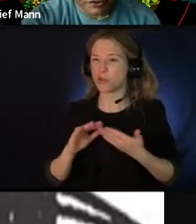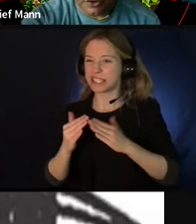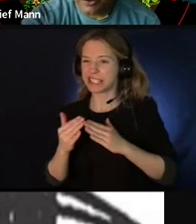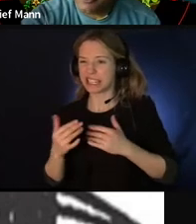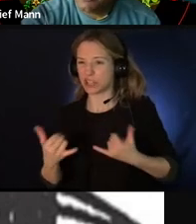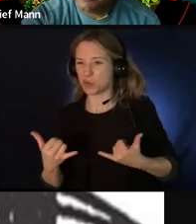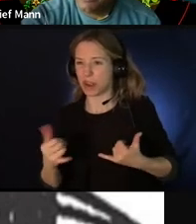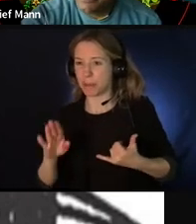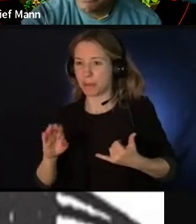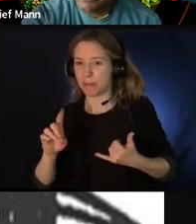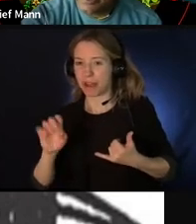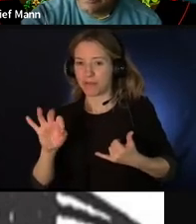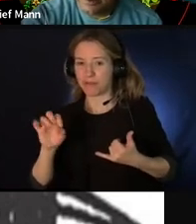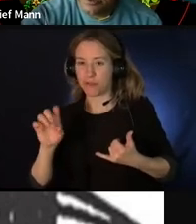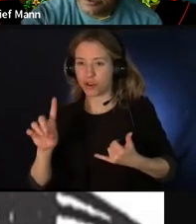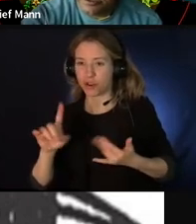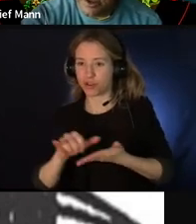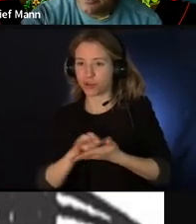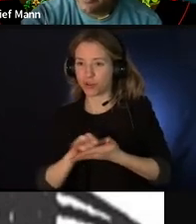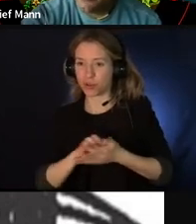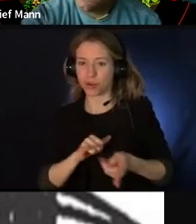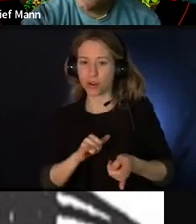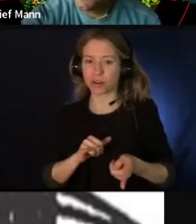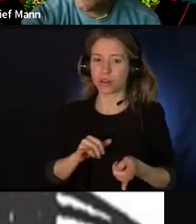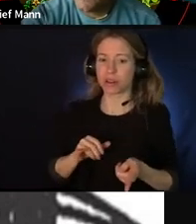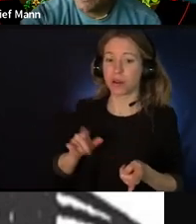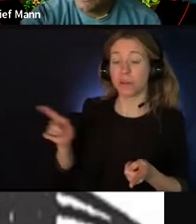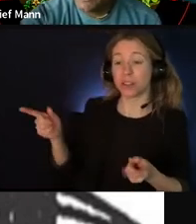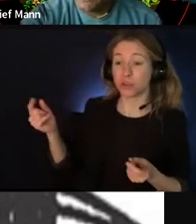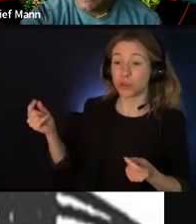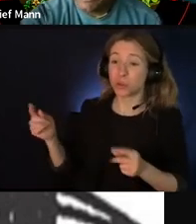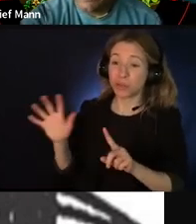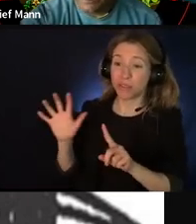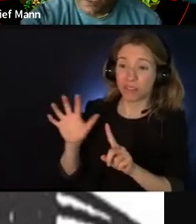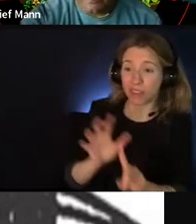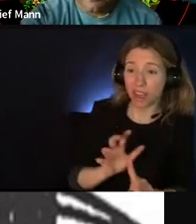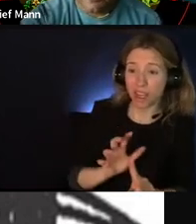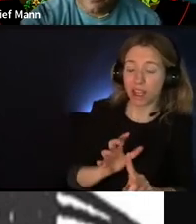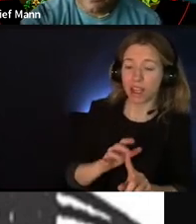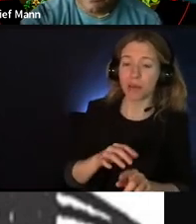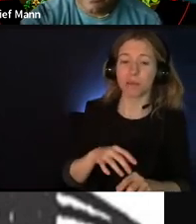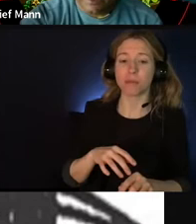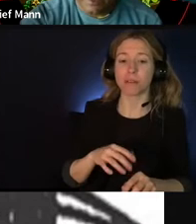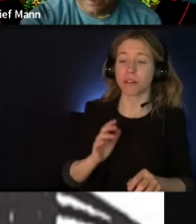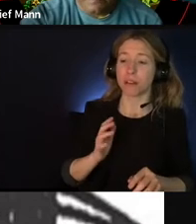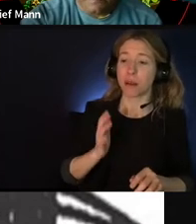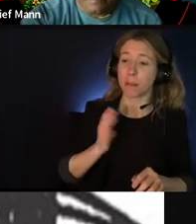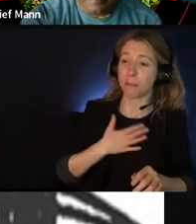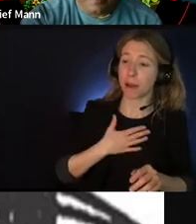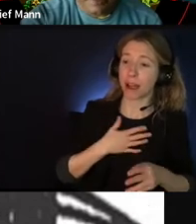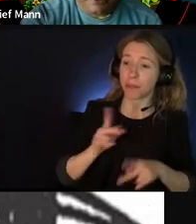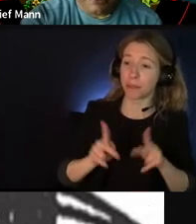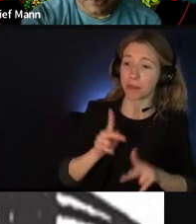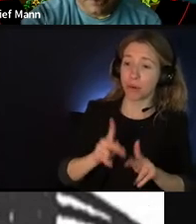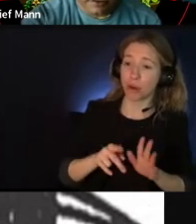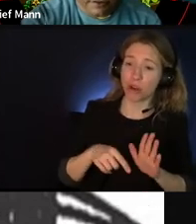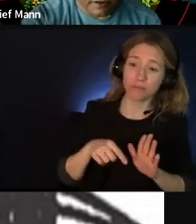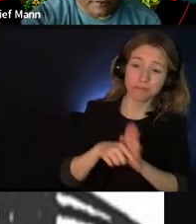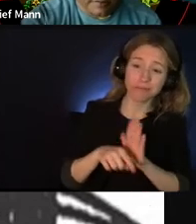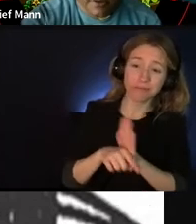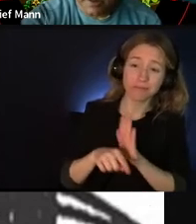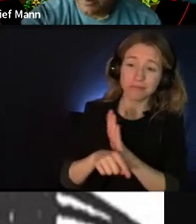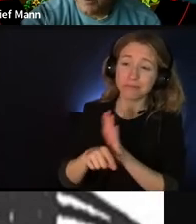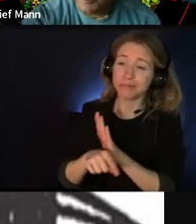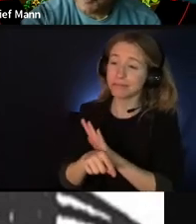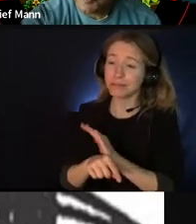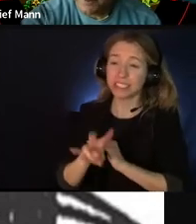they slaughtered 700 Ramapo. And even after that slaughtering